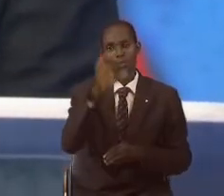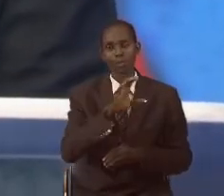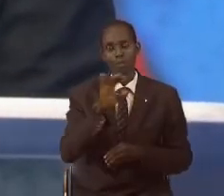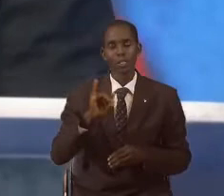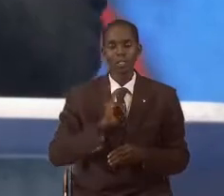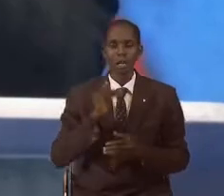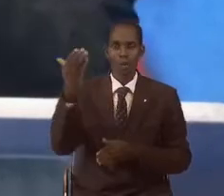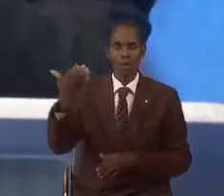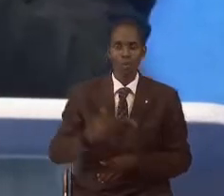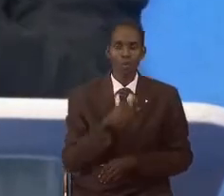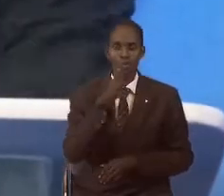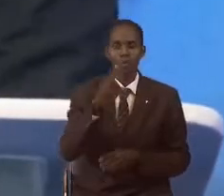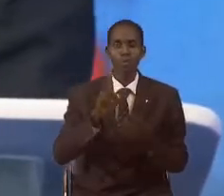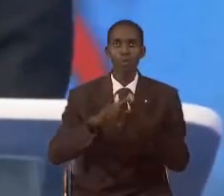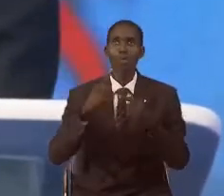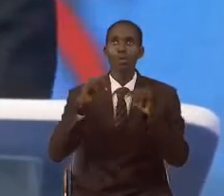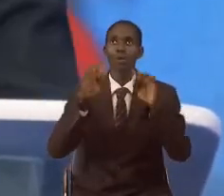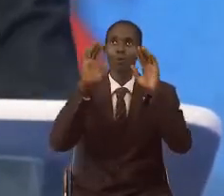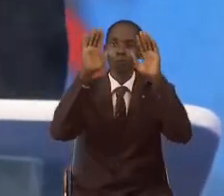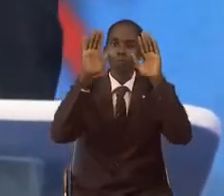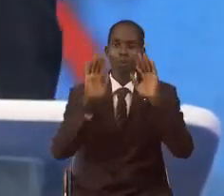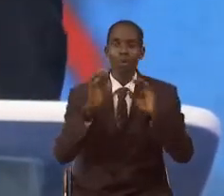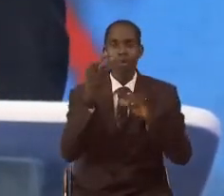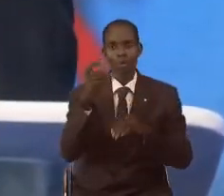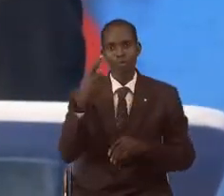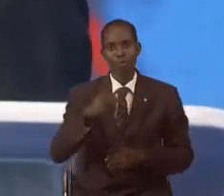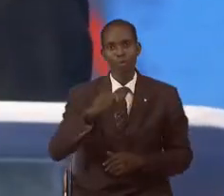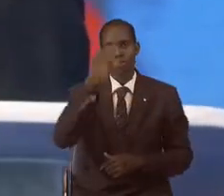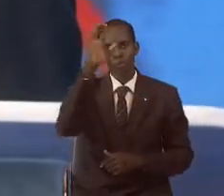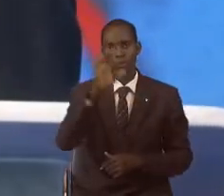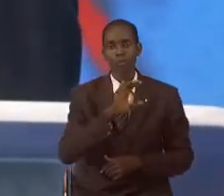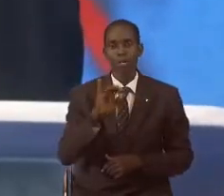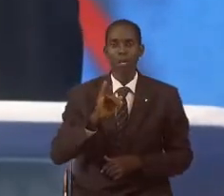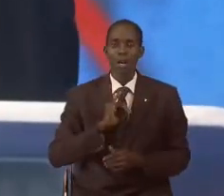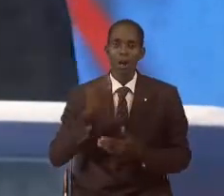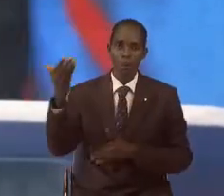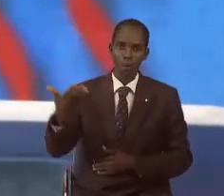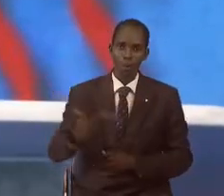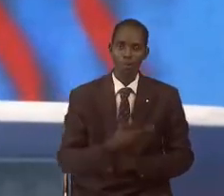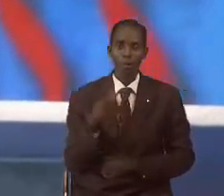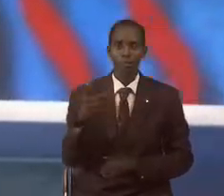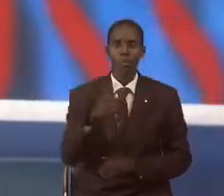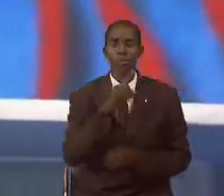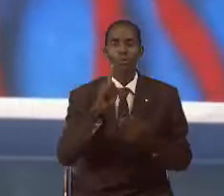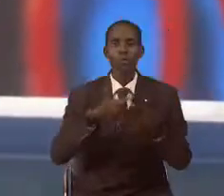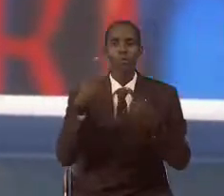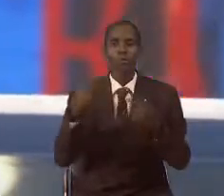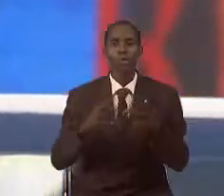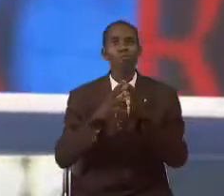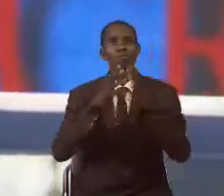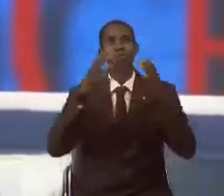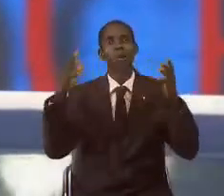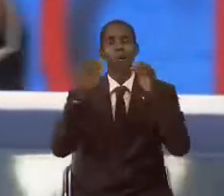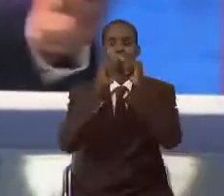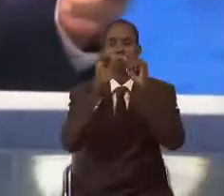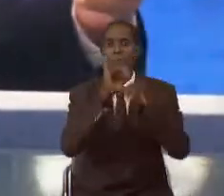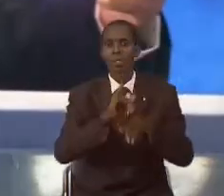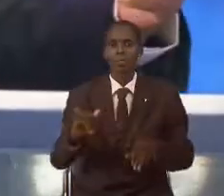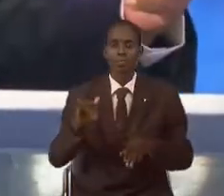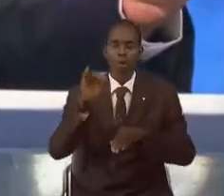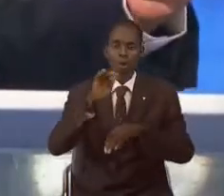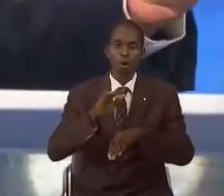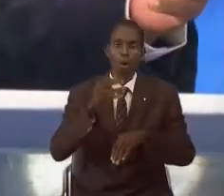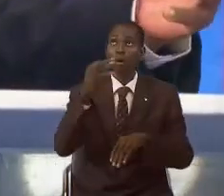the cross, and I welcome you tonight to the wonder of the cross. I welcome you tonight to the